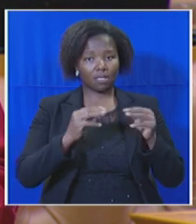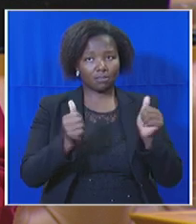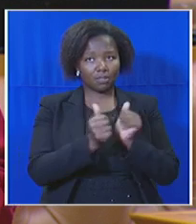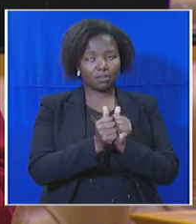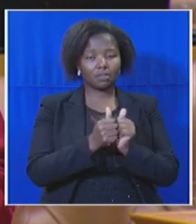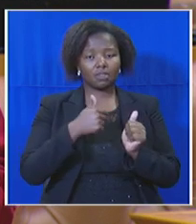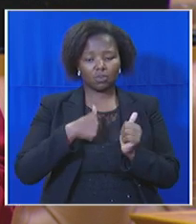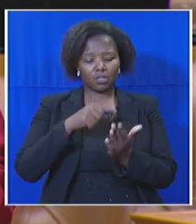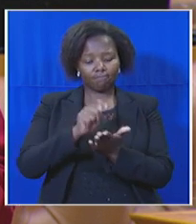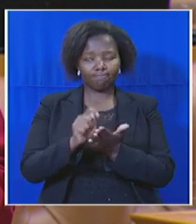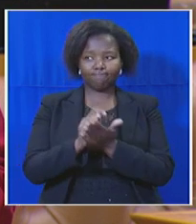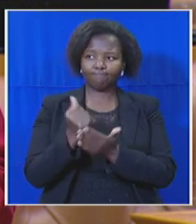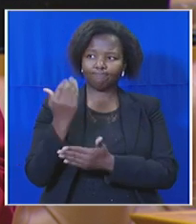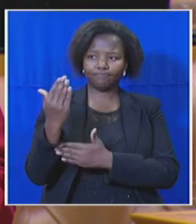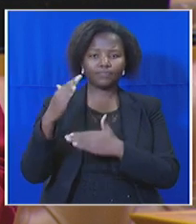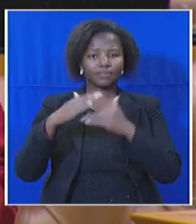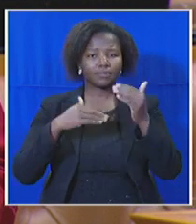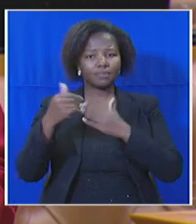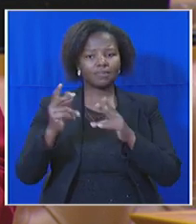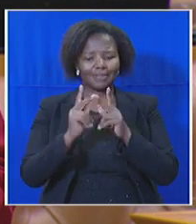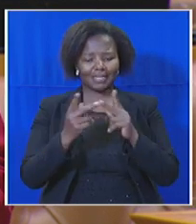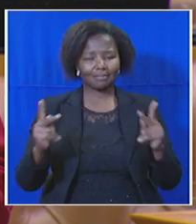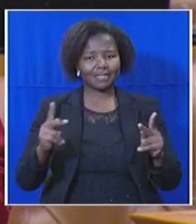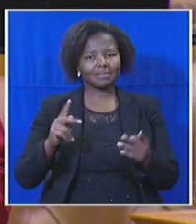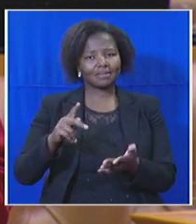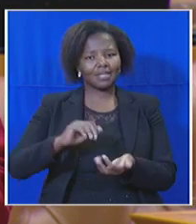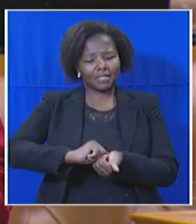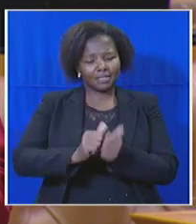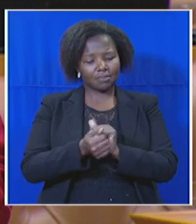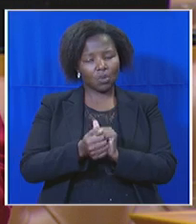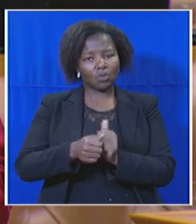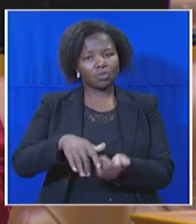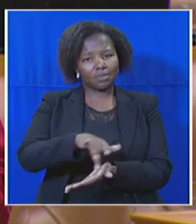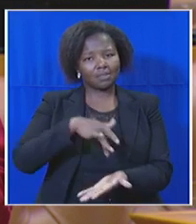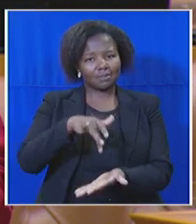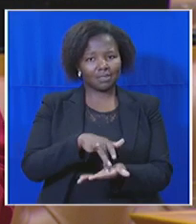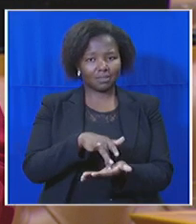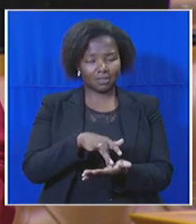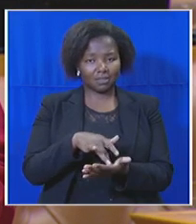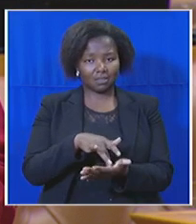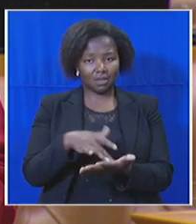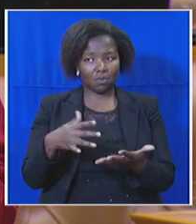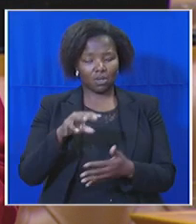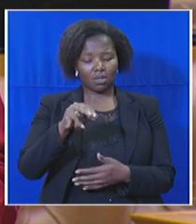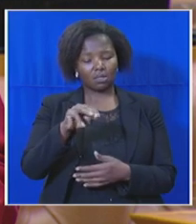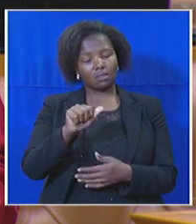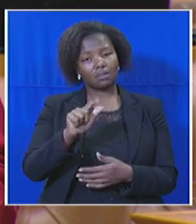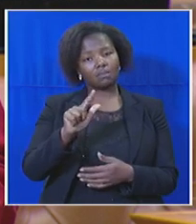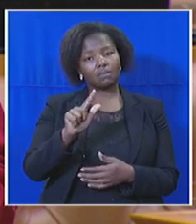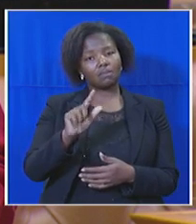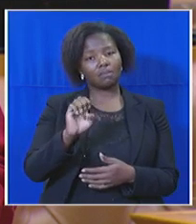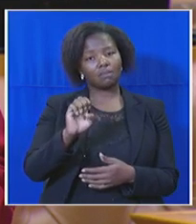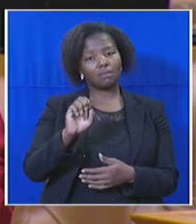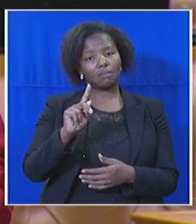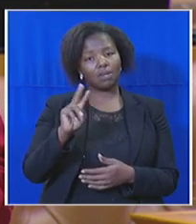for the construction of multi-purpose sports court facility at Malikutu High School premises. And from the